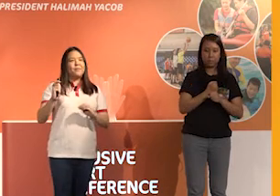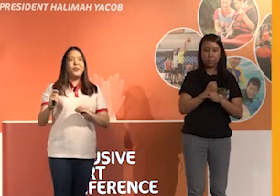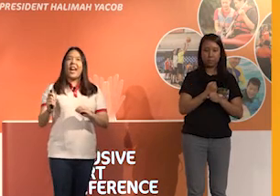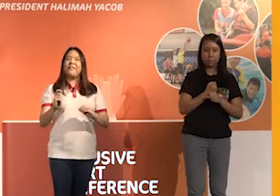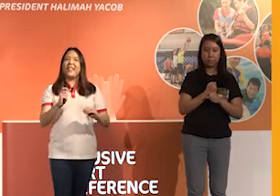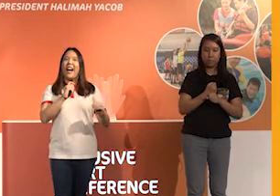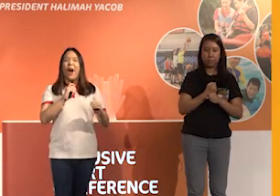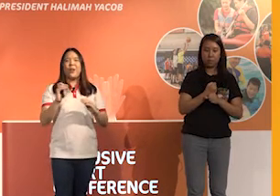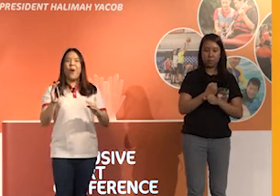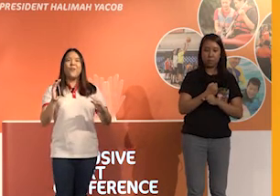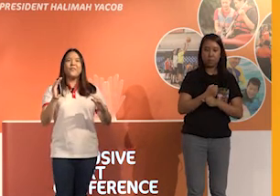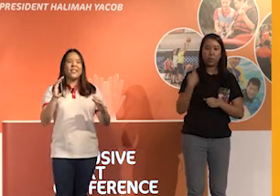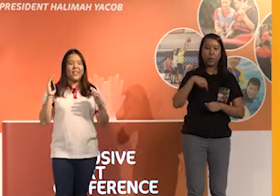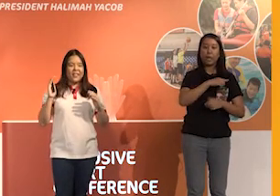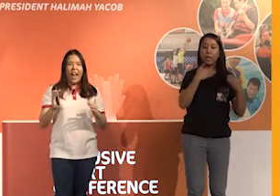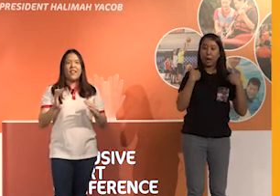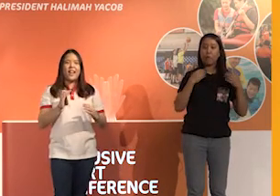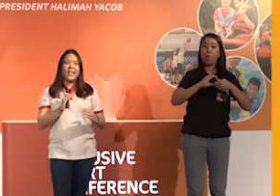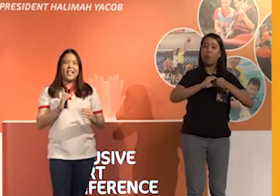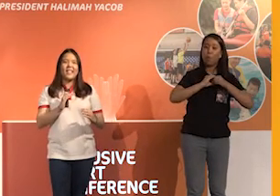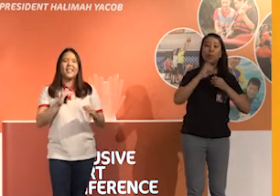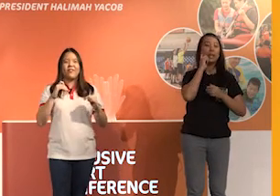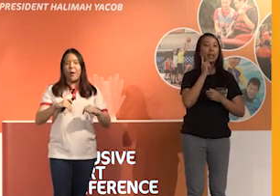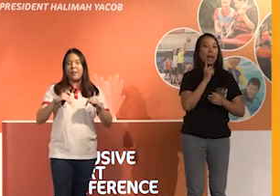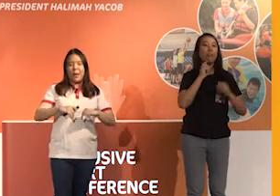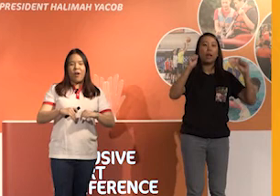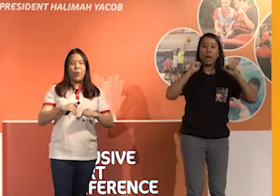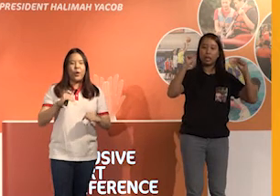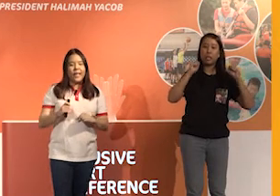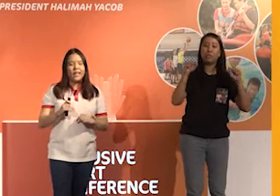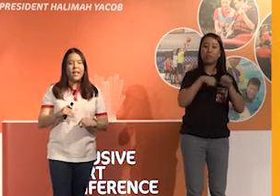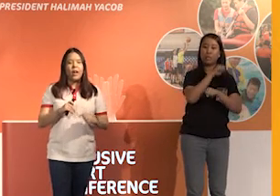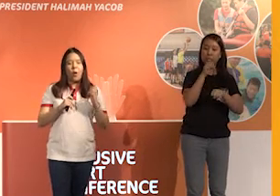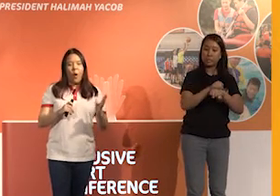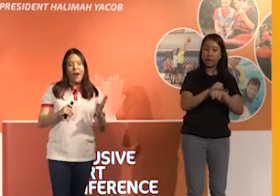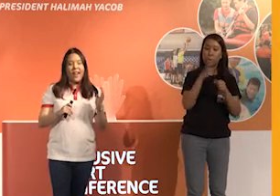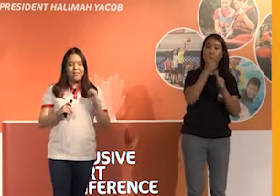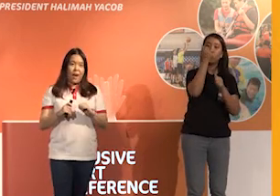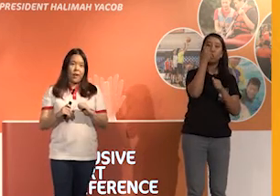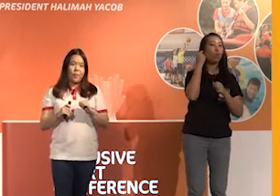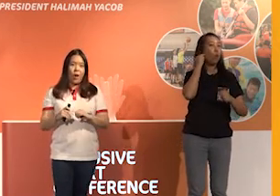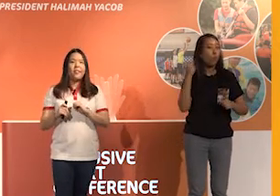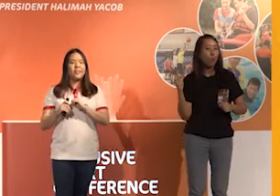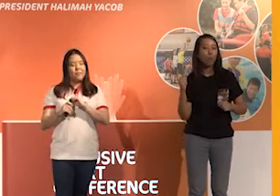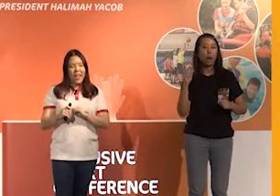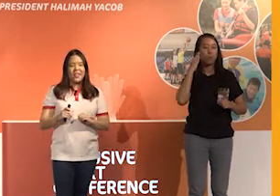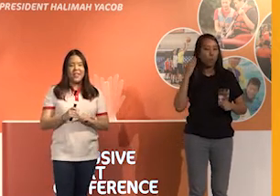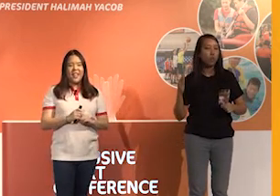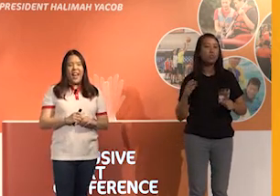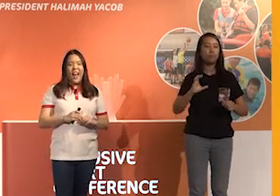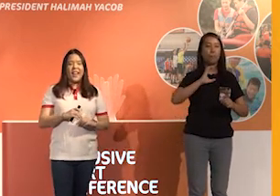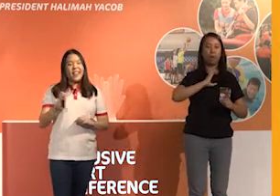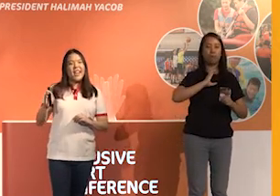Yeah, we have our own deaf athlete from Singapore win gold and bronze